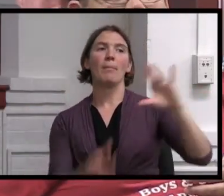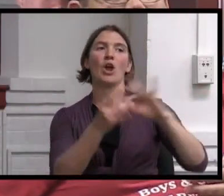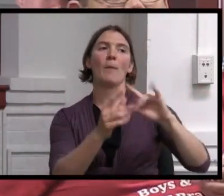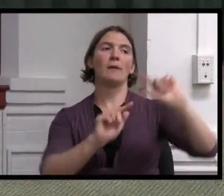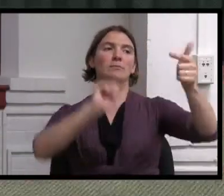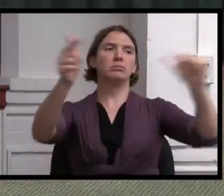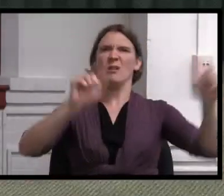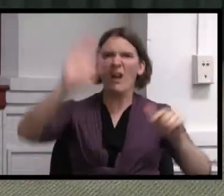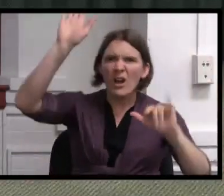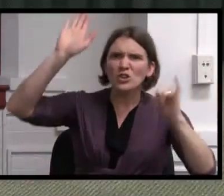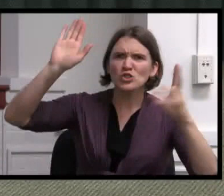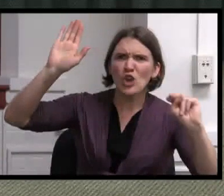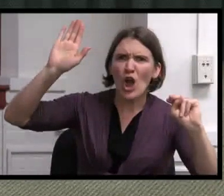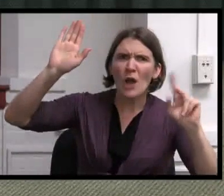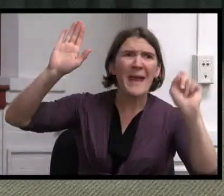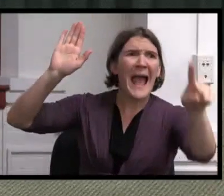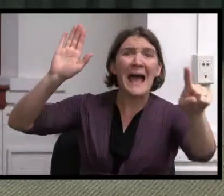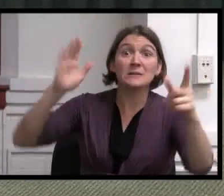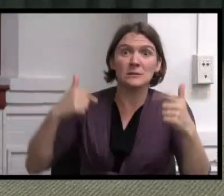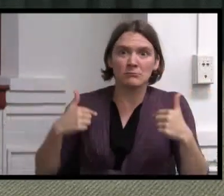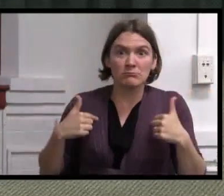I'm just wondering, what is it that